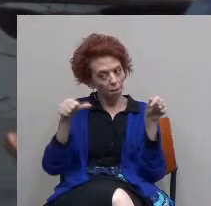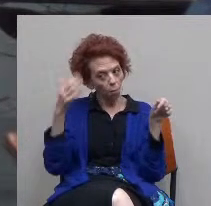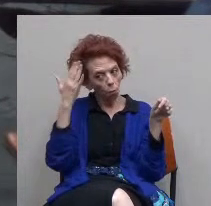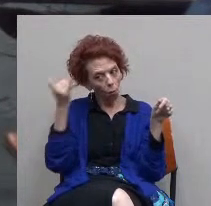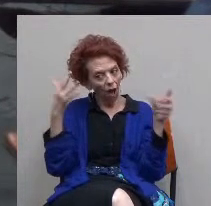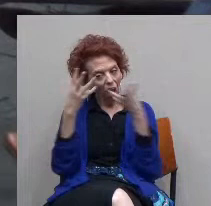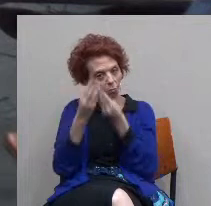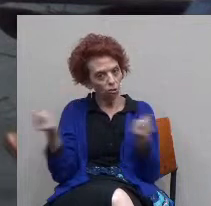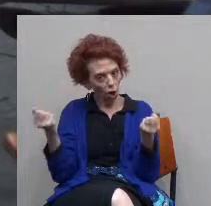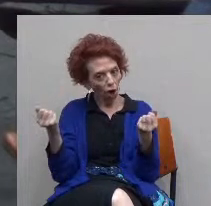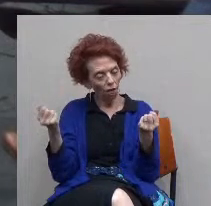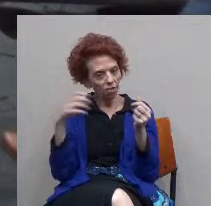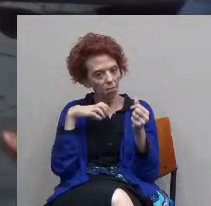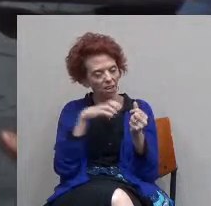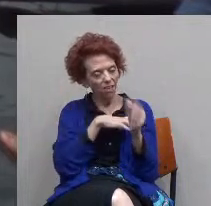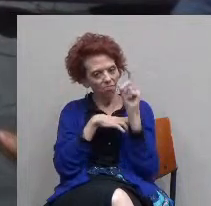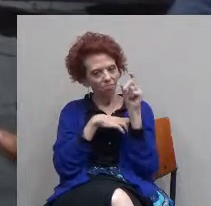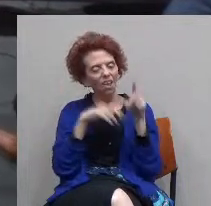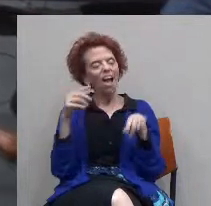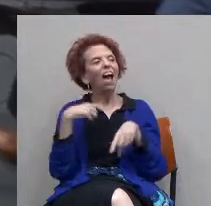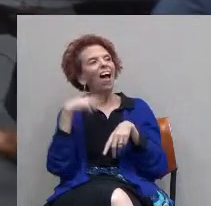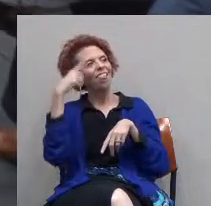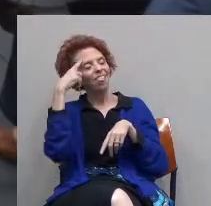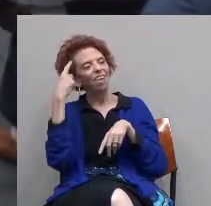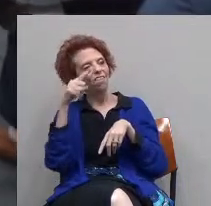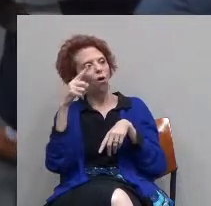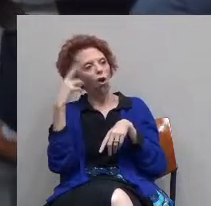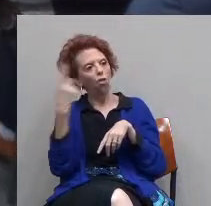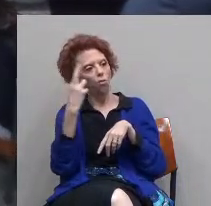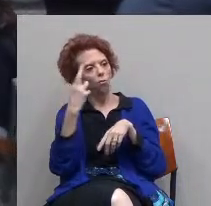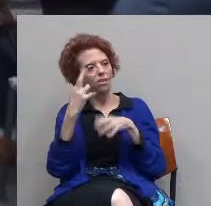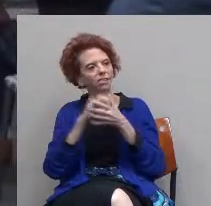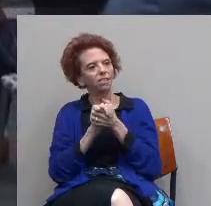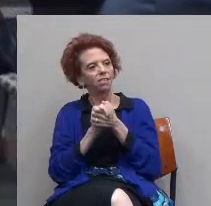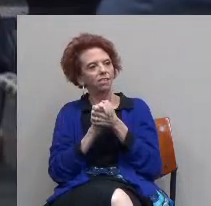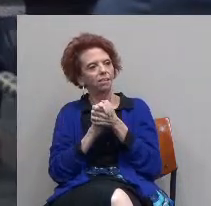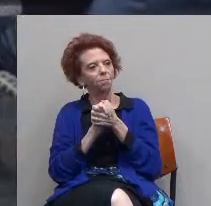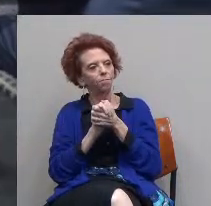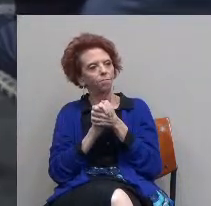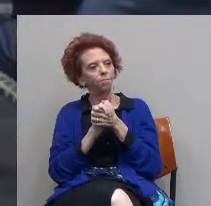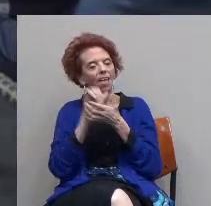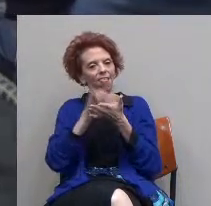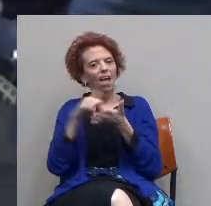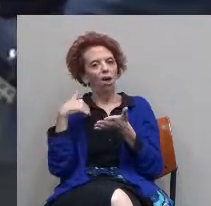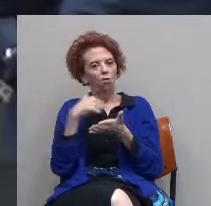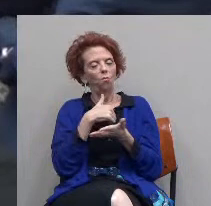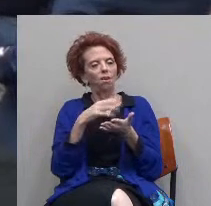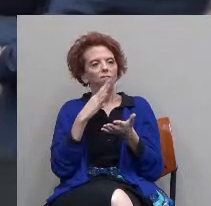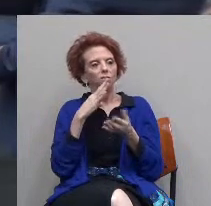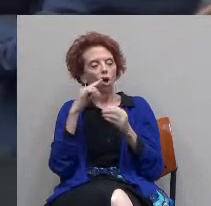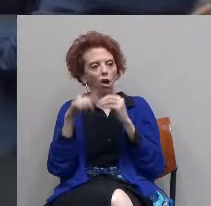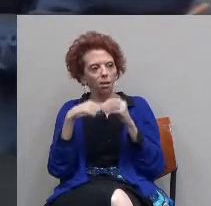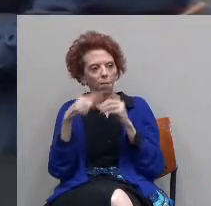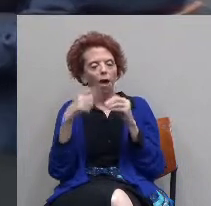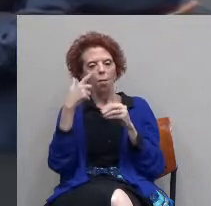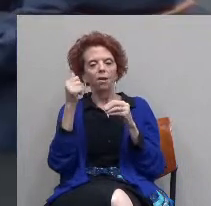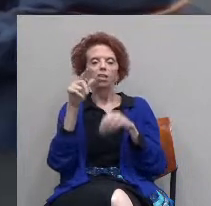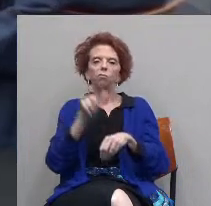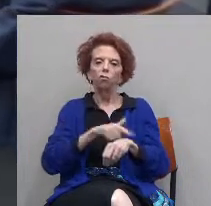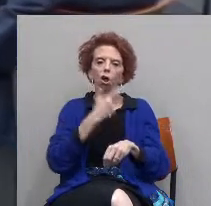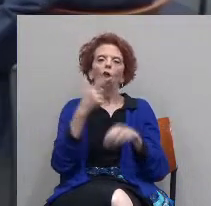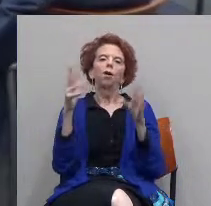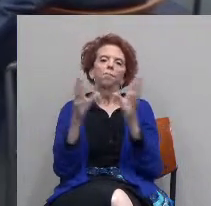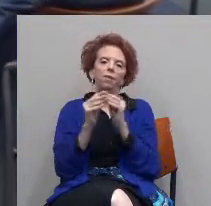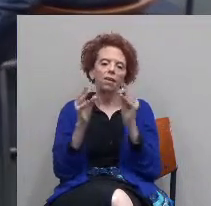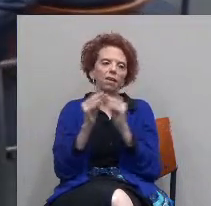dissolved? I think for the reasons that we've talked about, that it was a lengthy meeting,